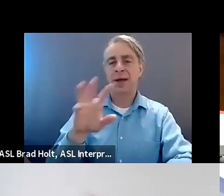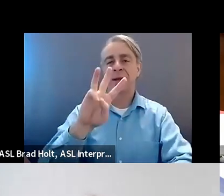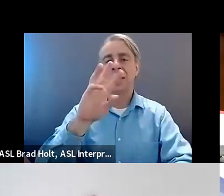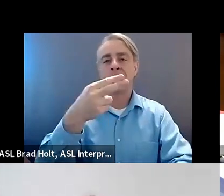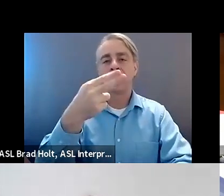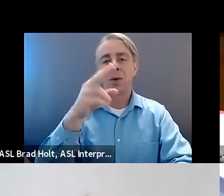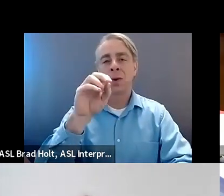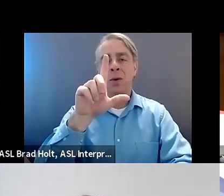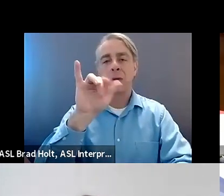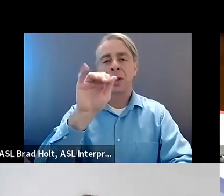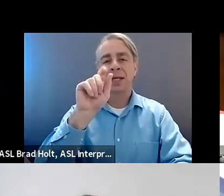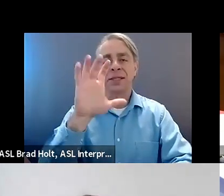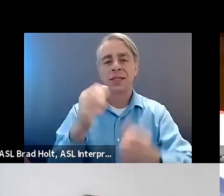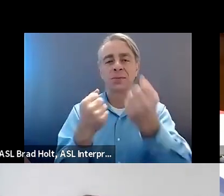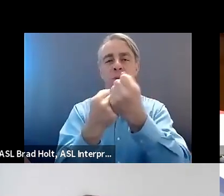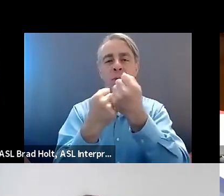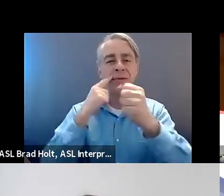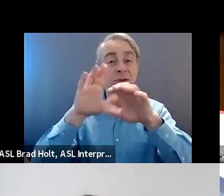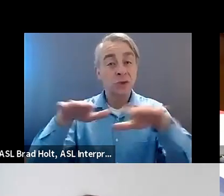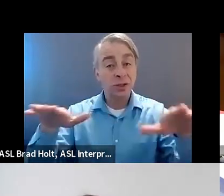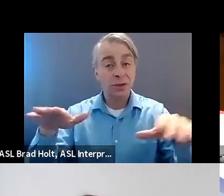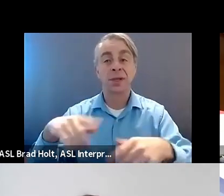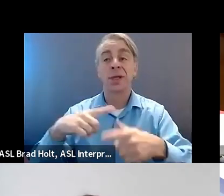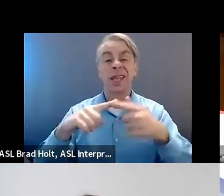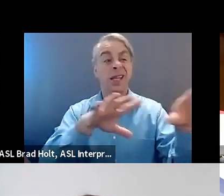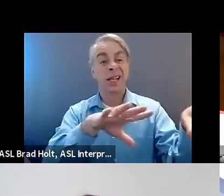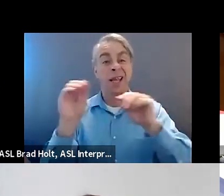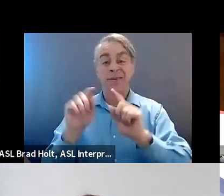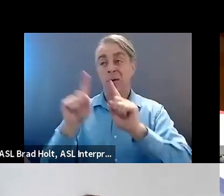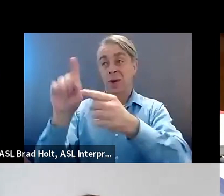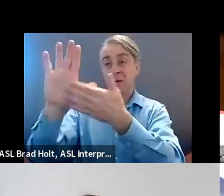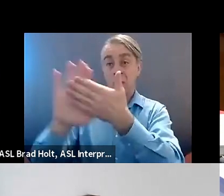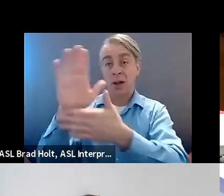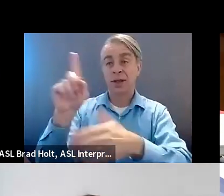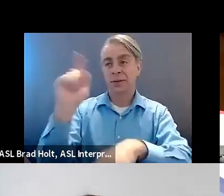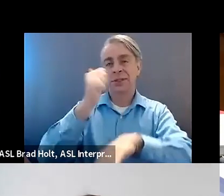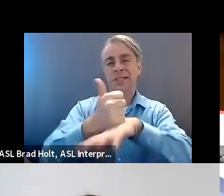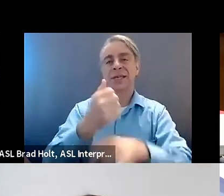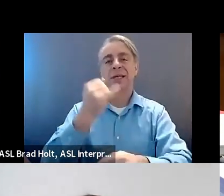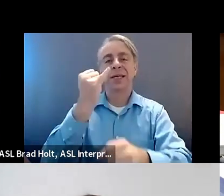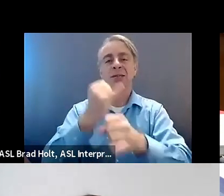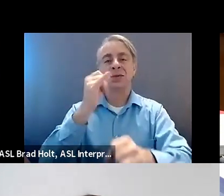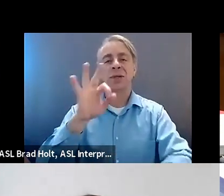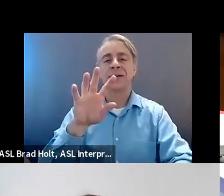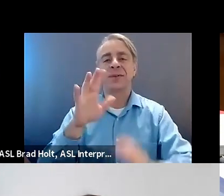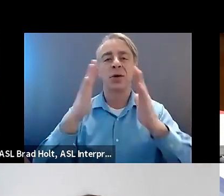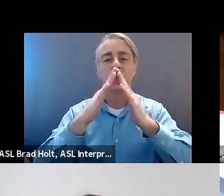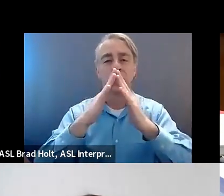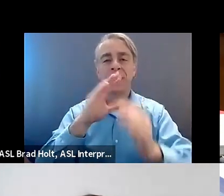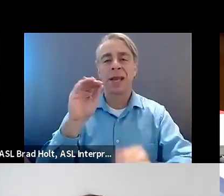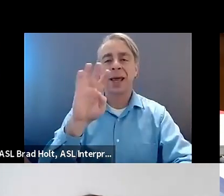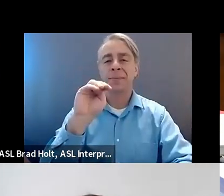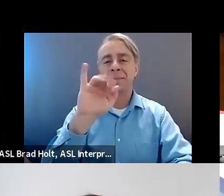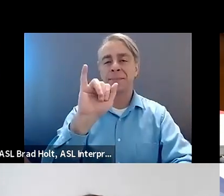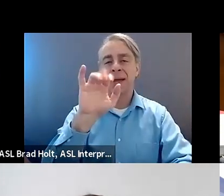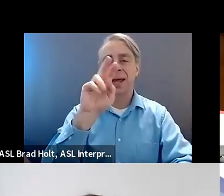years later, when he went to Teachers College and established the Institute for Urban and Minority Education, he made the radical